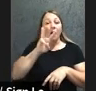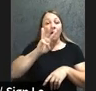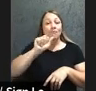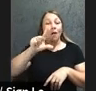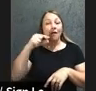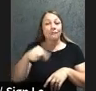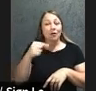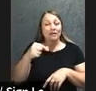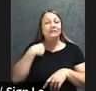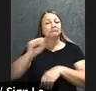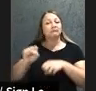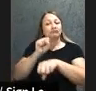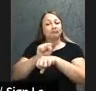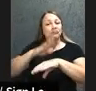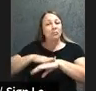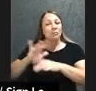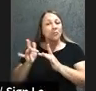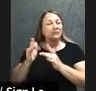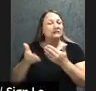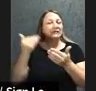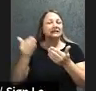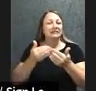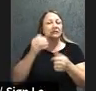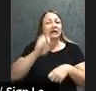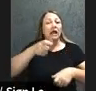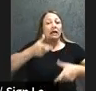online. You can also text your zip code to